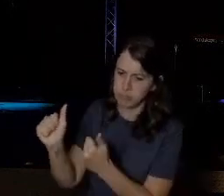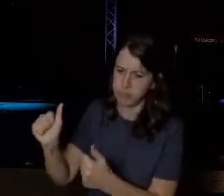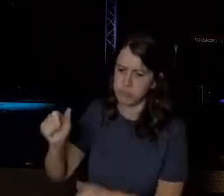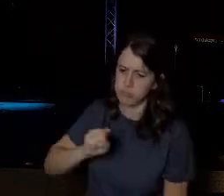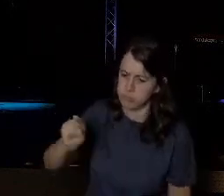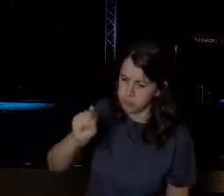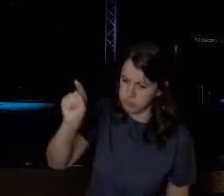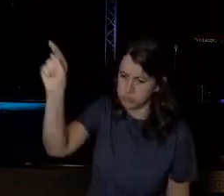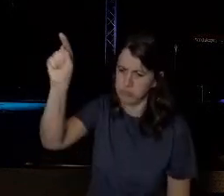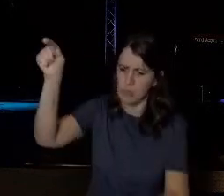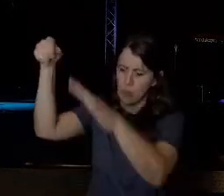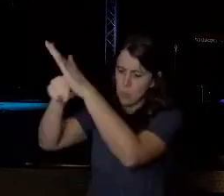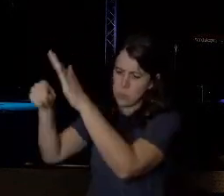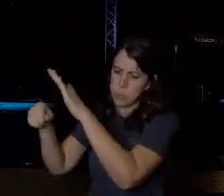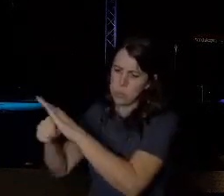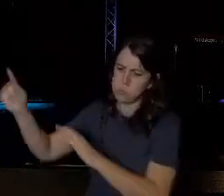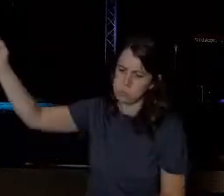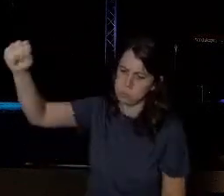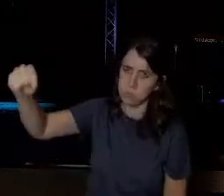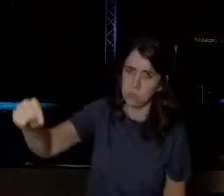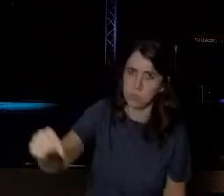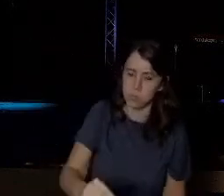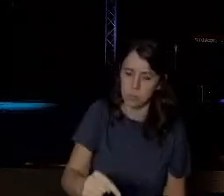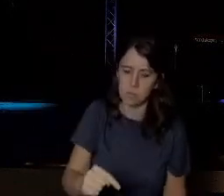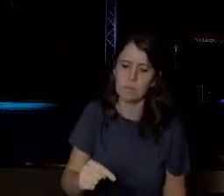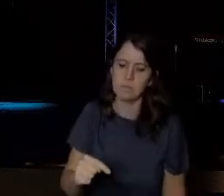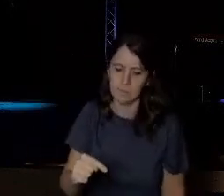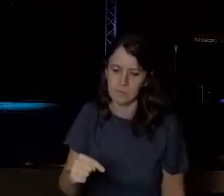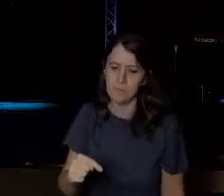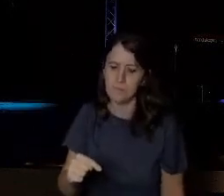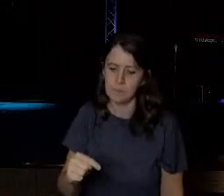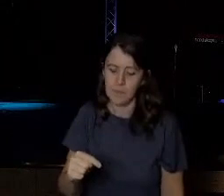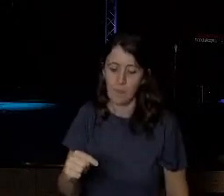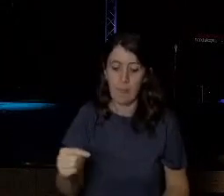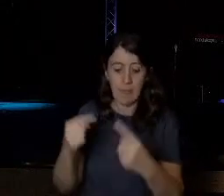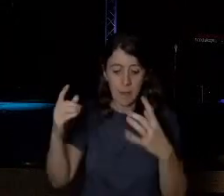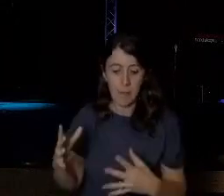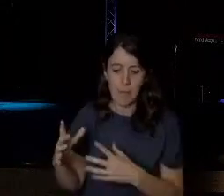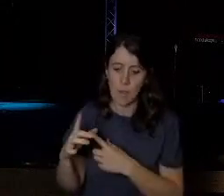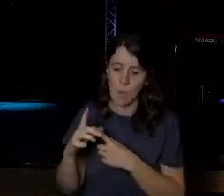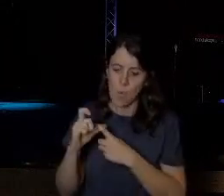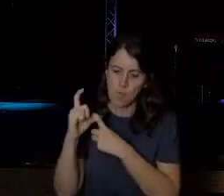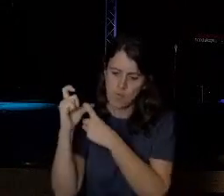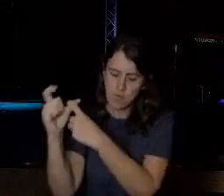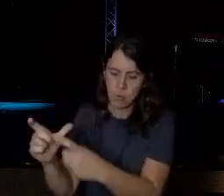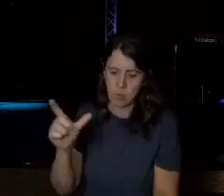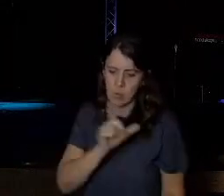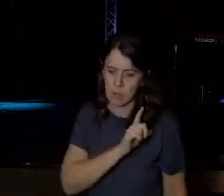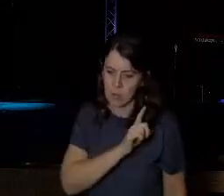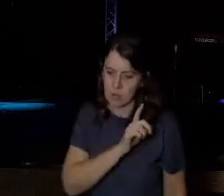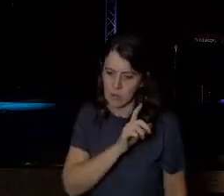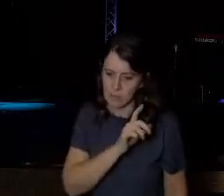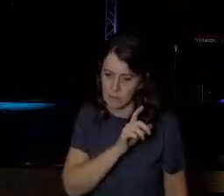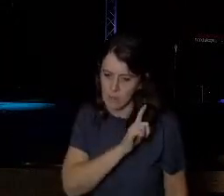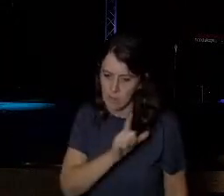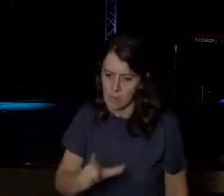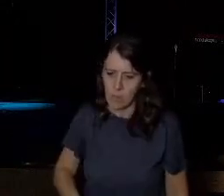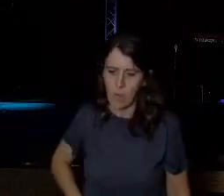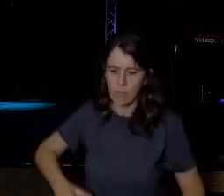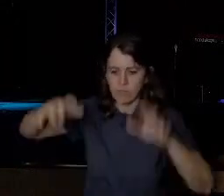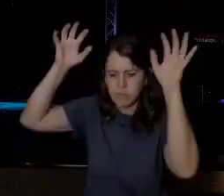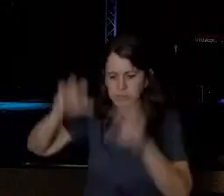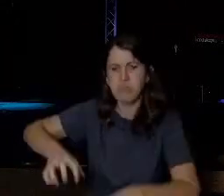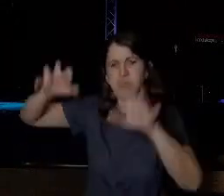up to Beth Horon and cut them down all the way to Azekah and Makkedah. As they fled before Israel on the road down from Beth Horon to Azekah, the